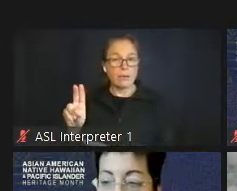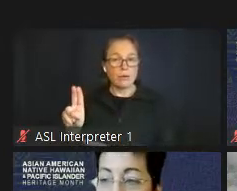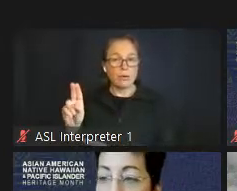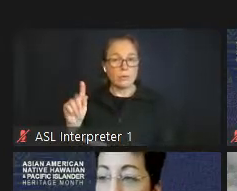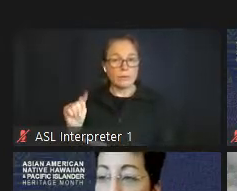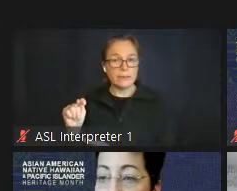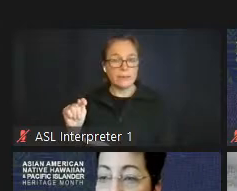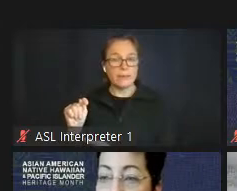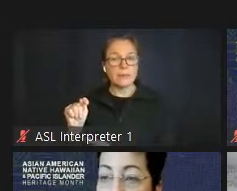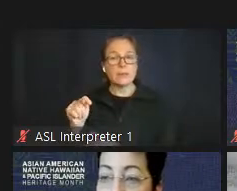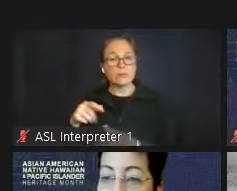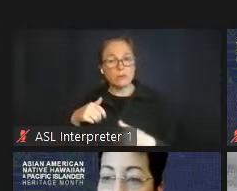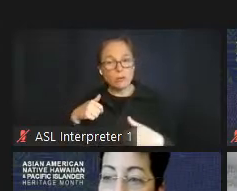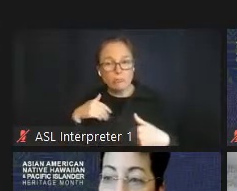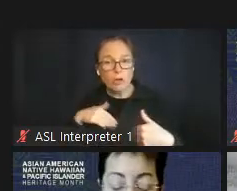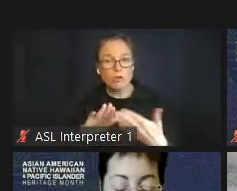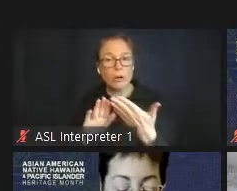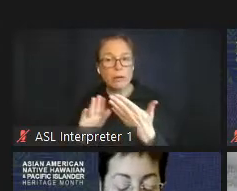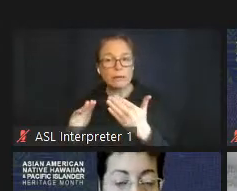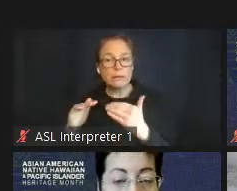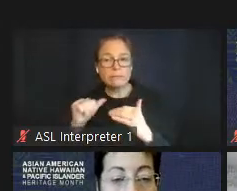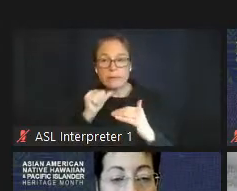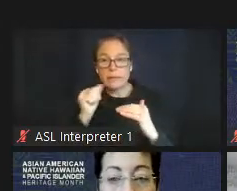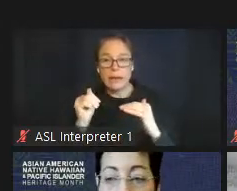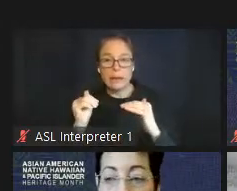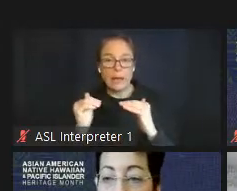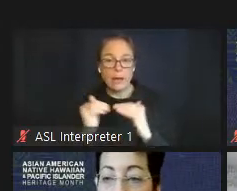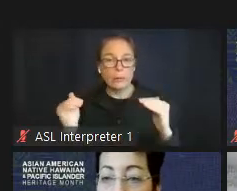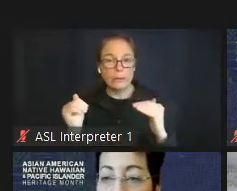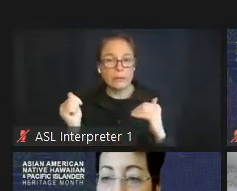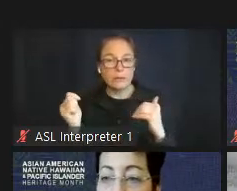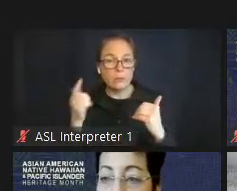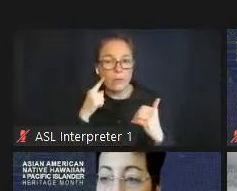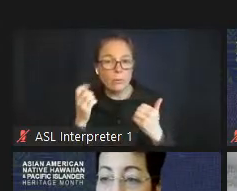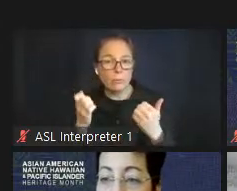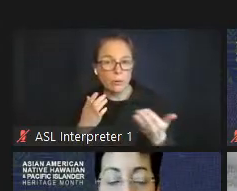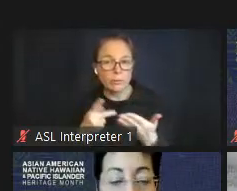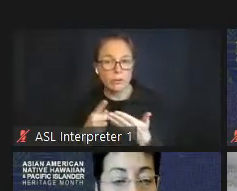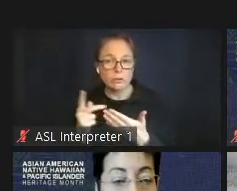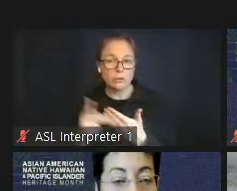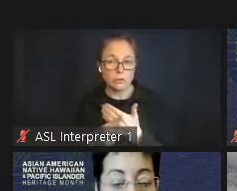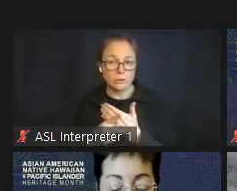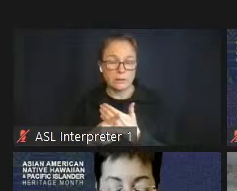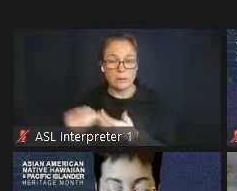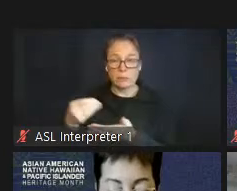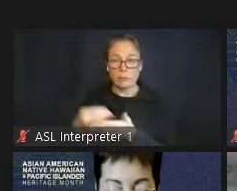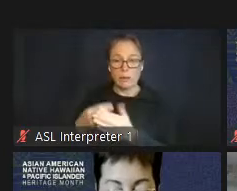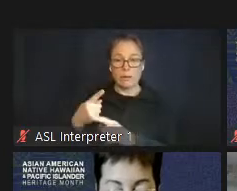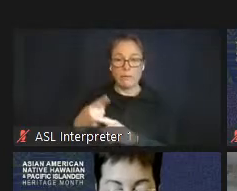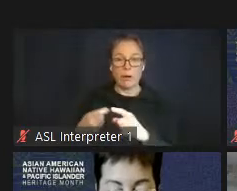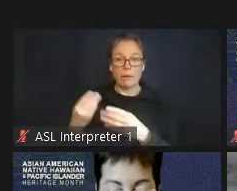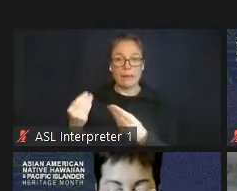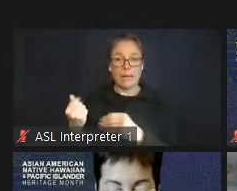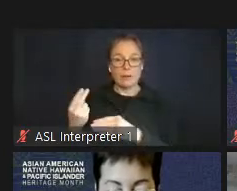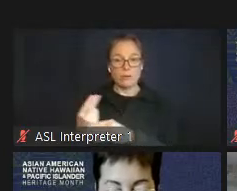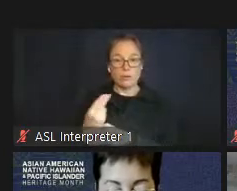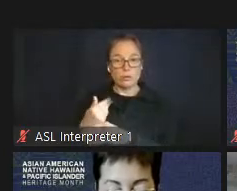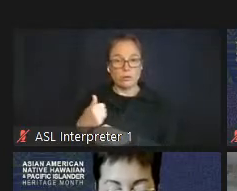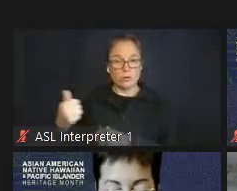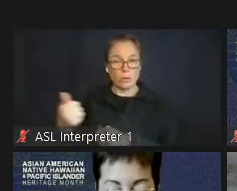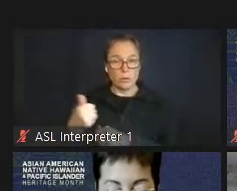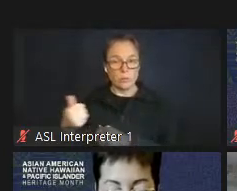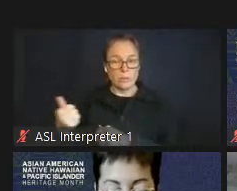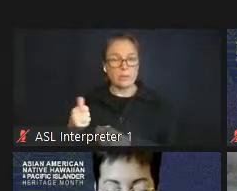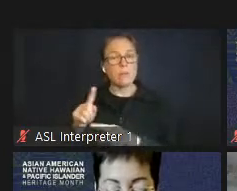address inequities that may exist in programs and services. This is funded by land use and transportation, but will